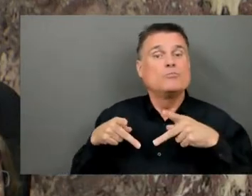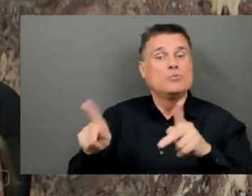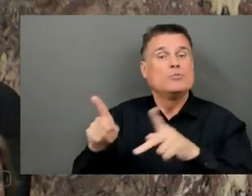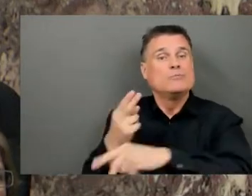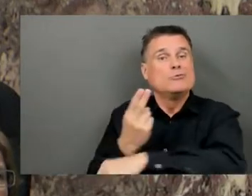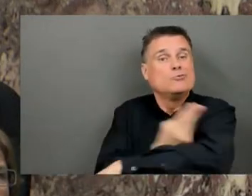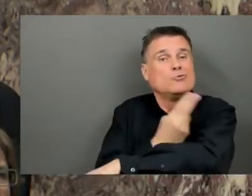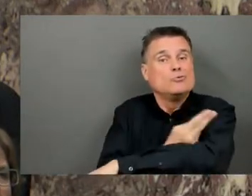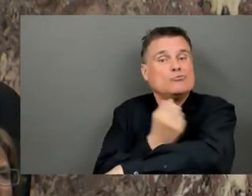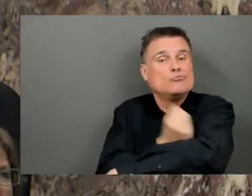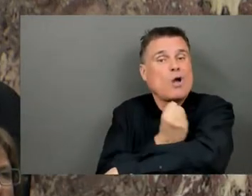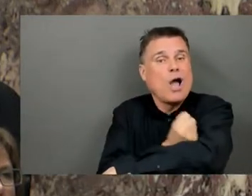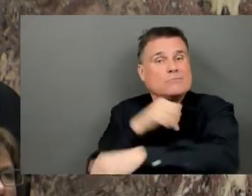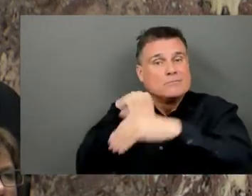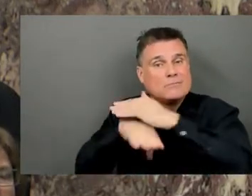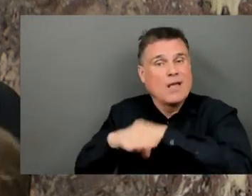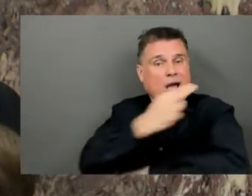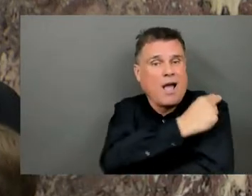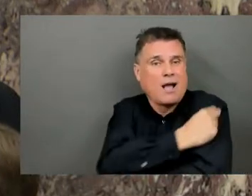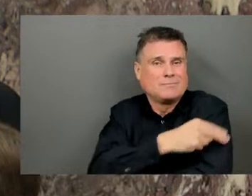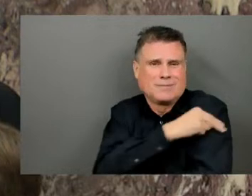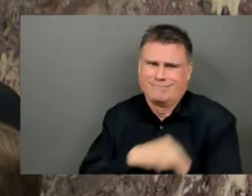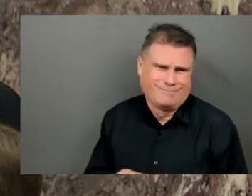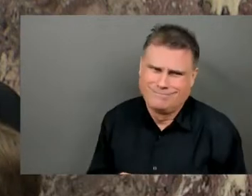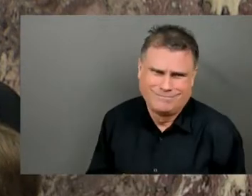member's a lie. Member,